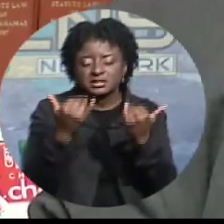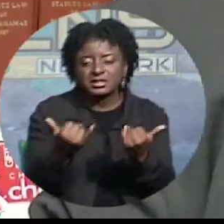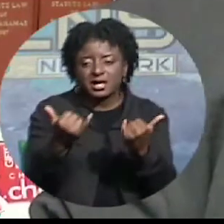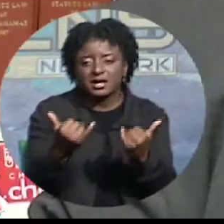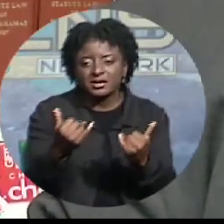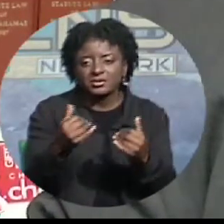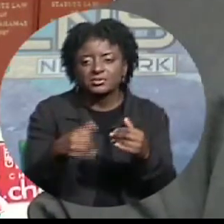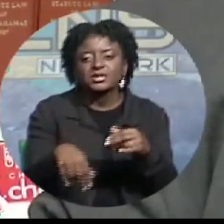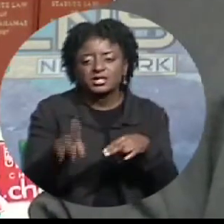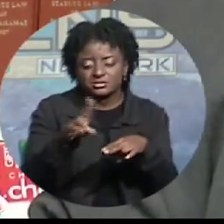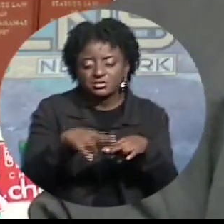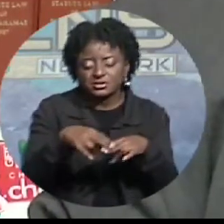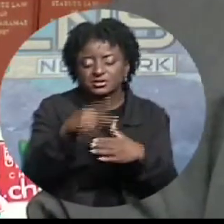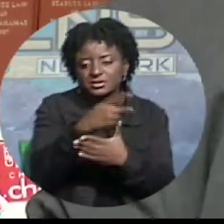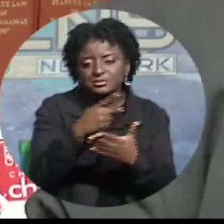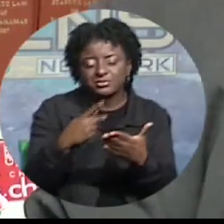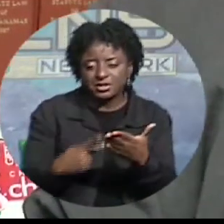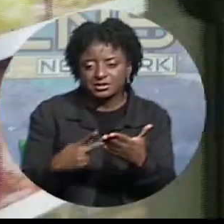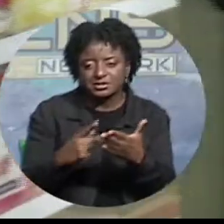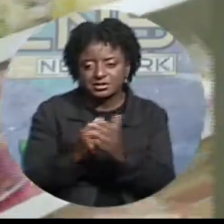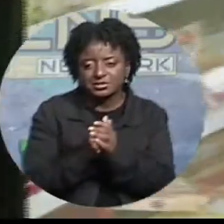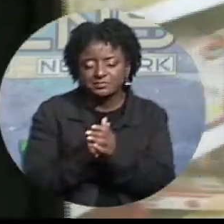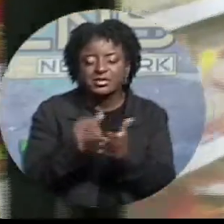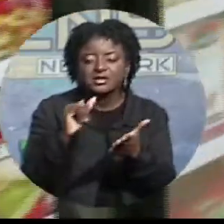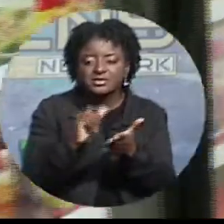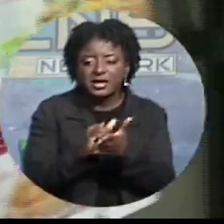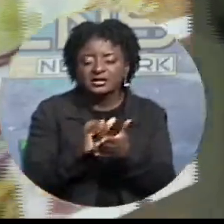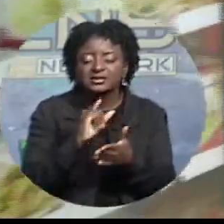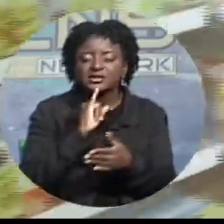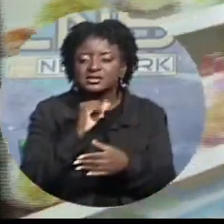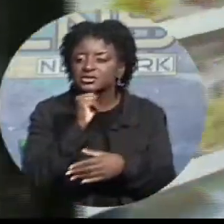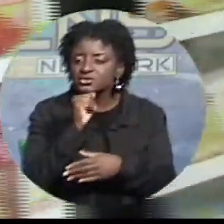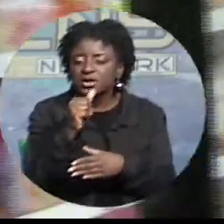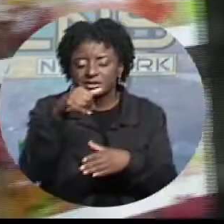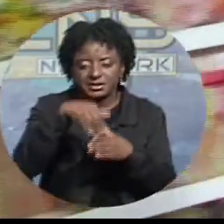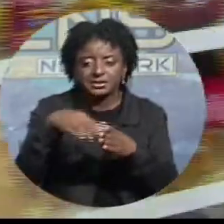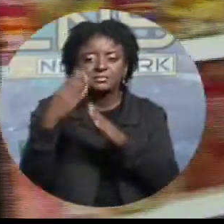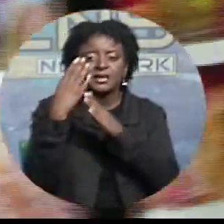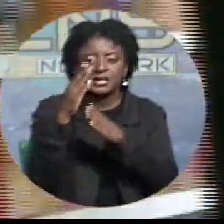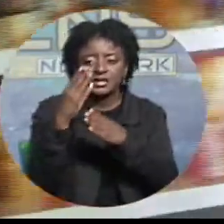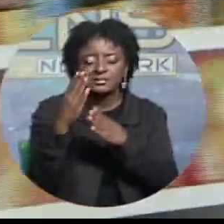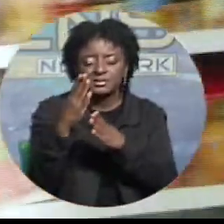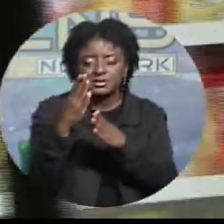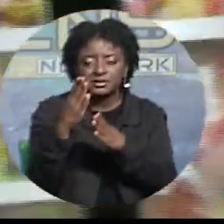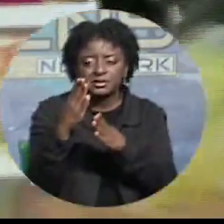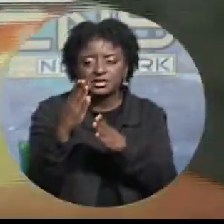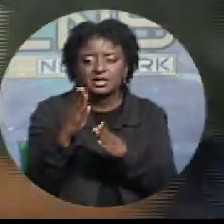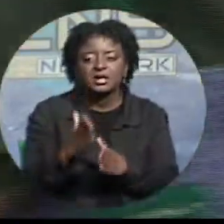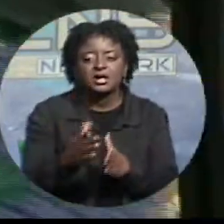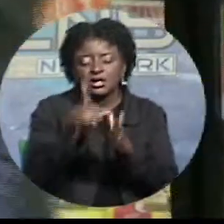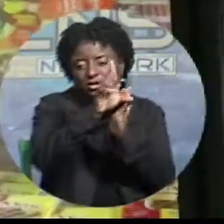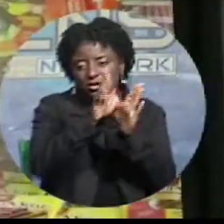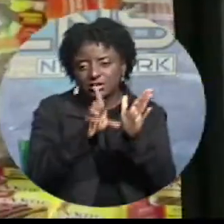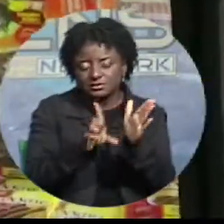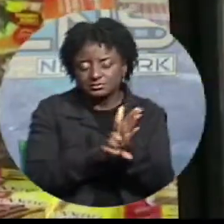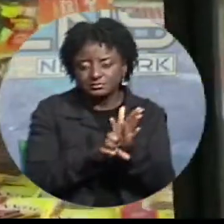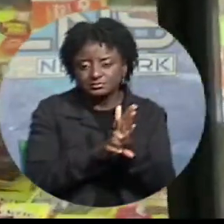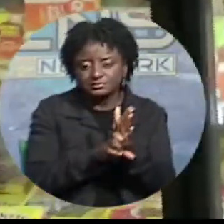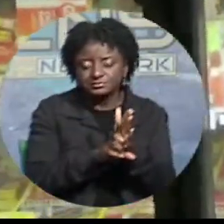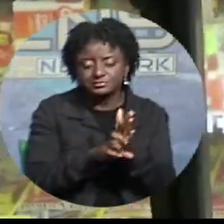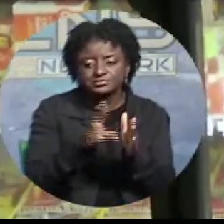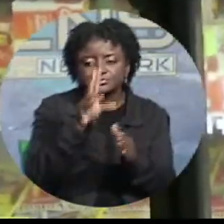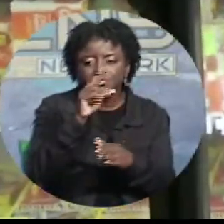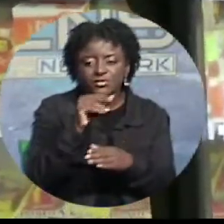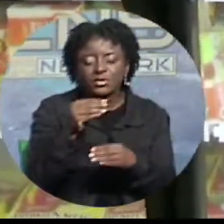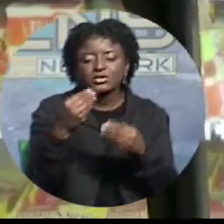in Bahamian statute. In that regard, no merchant, no service provider have